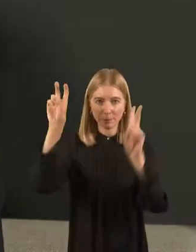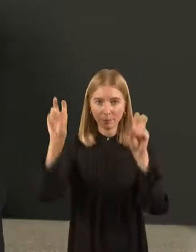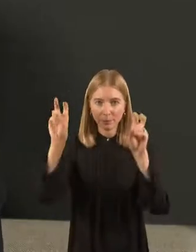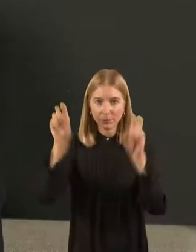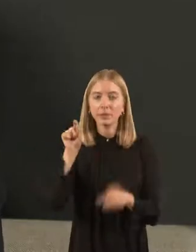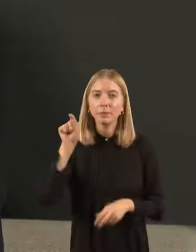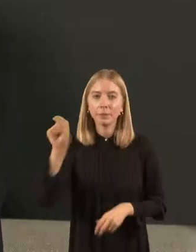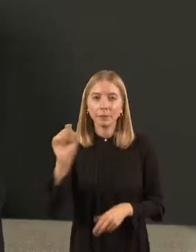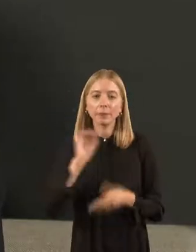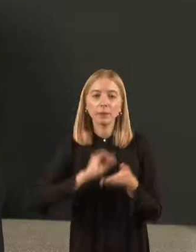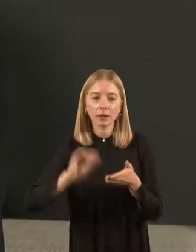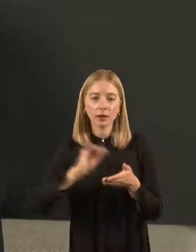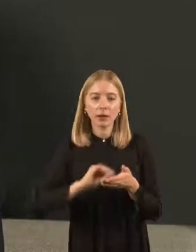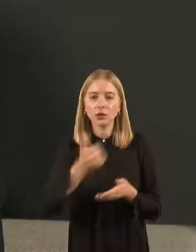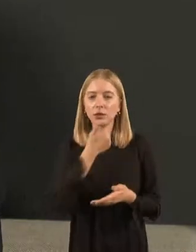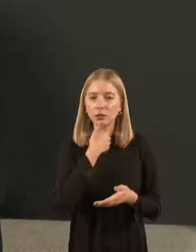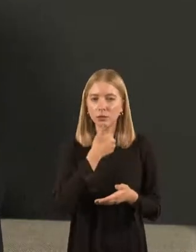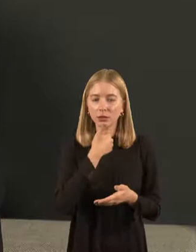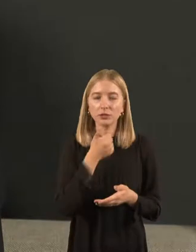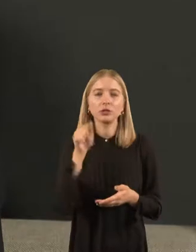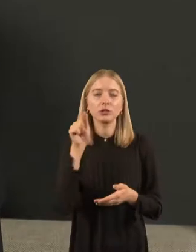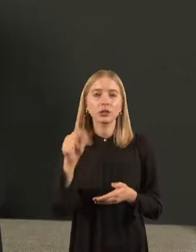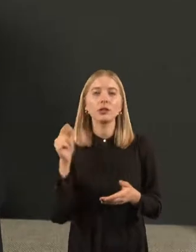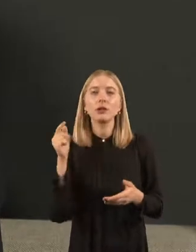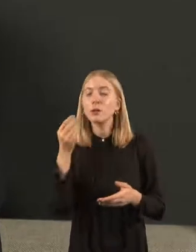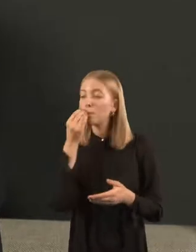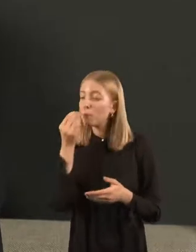the OGA group of companies